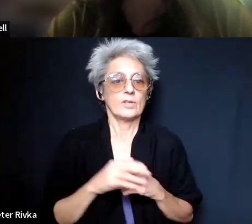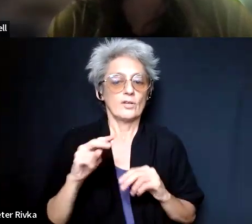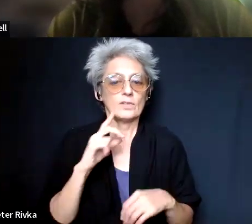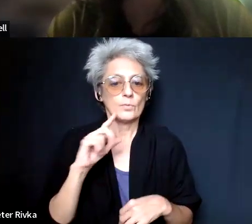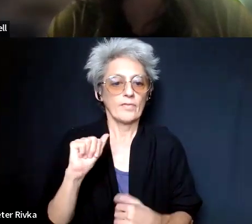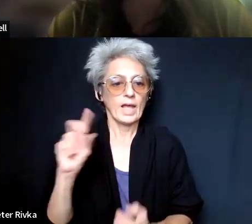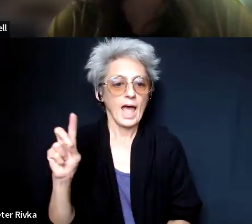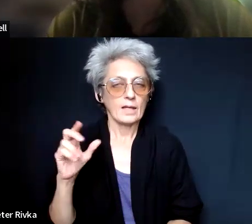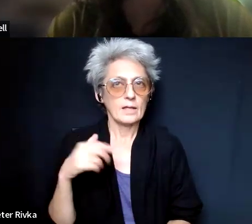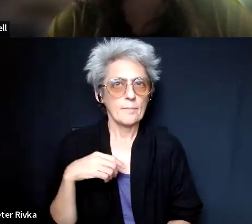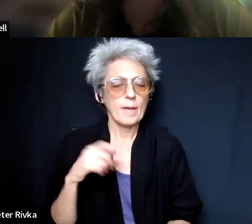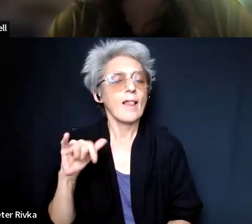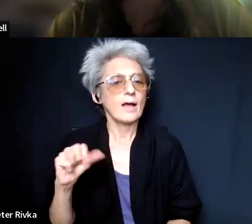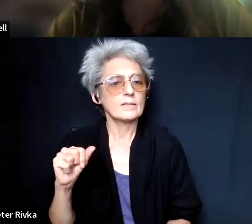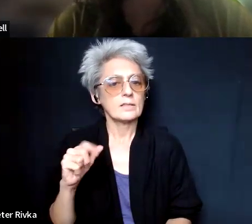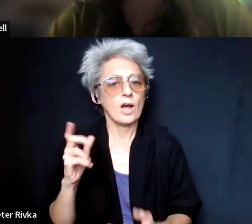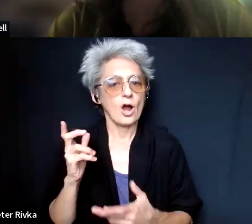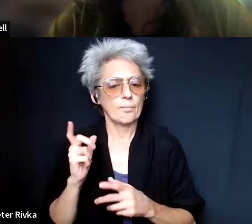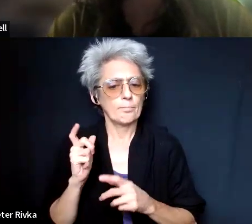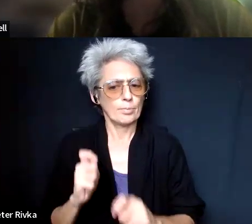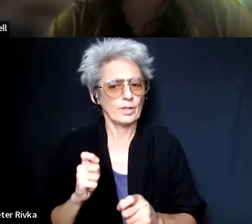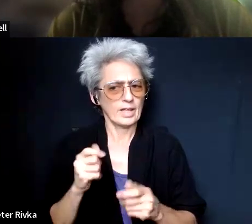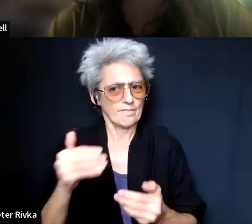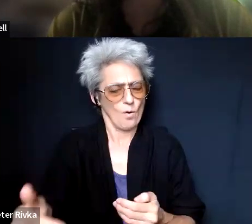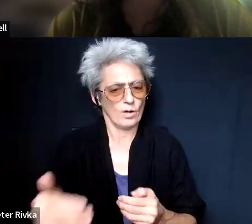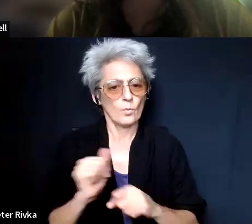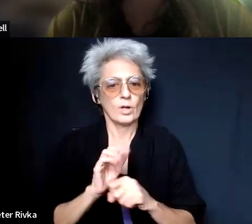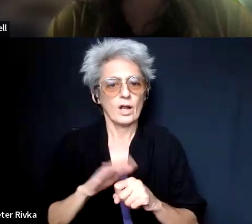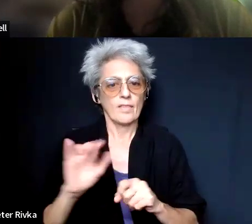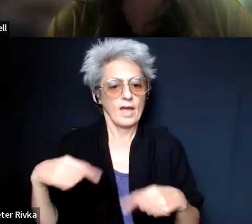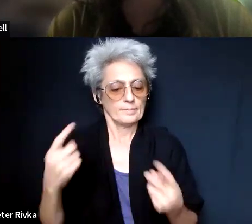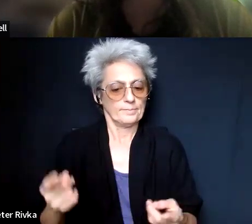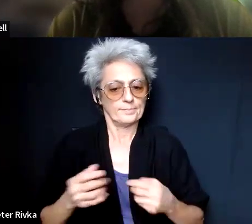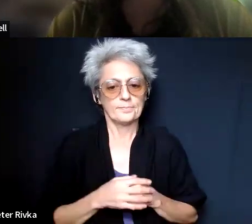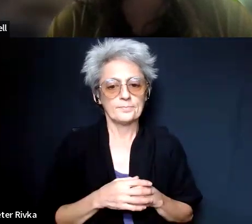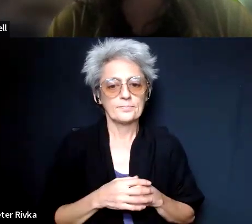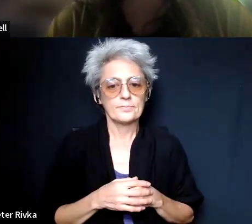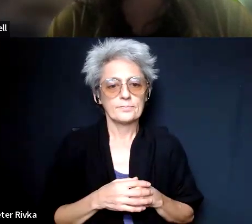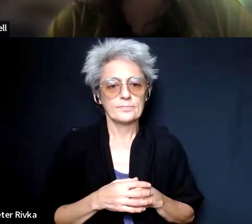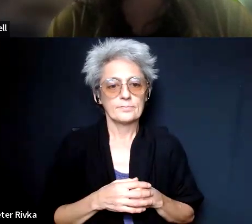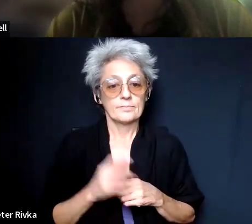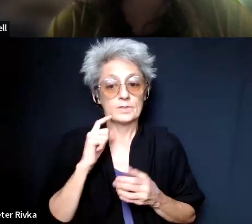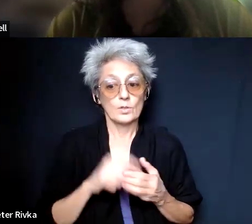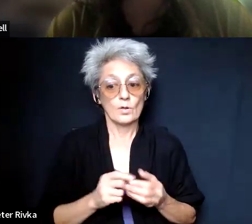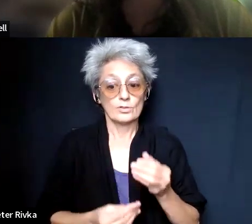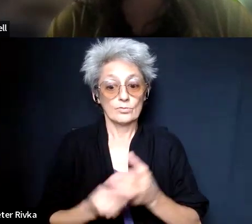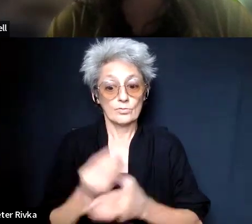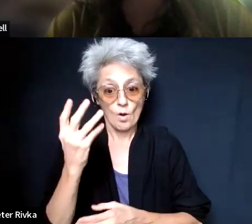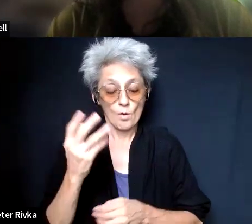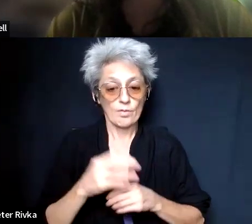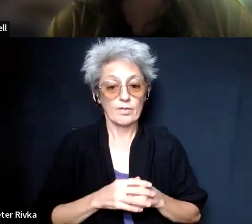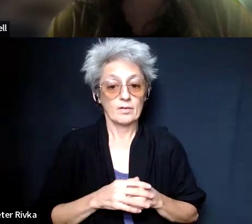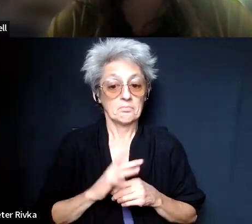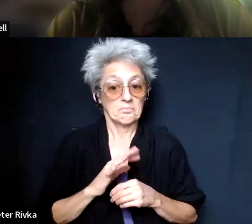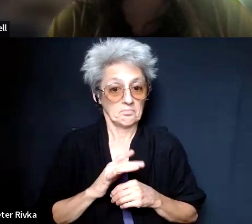together. They've been working really hard on this. And it's really been great to see their growth and their growth in understanding that this